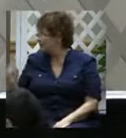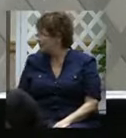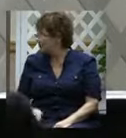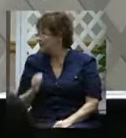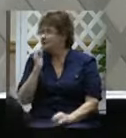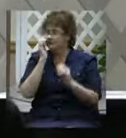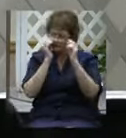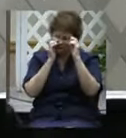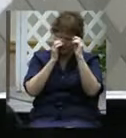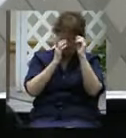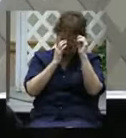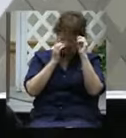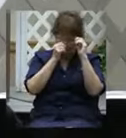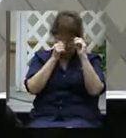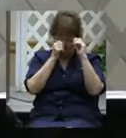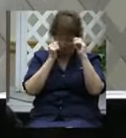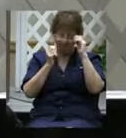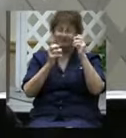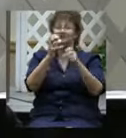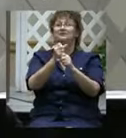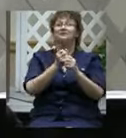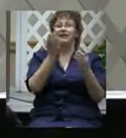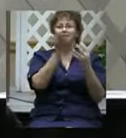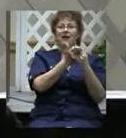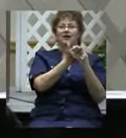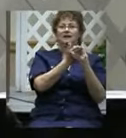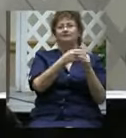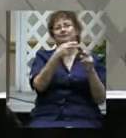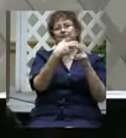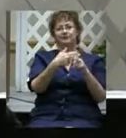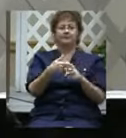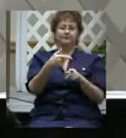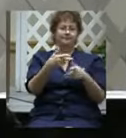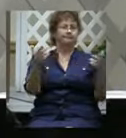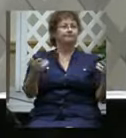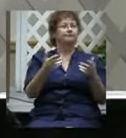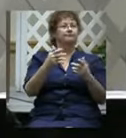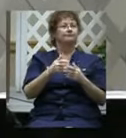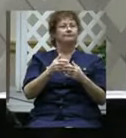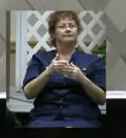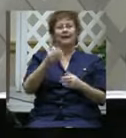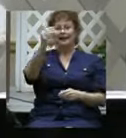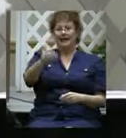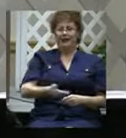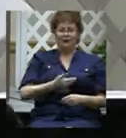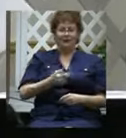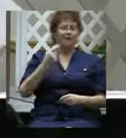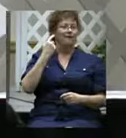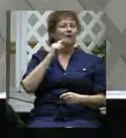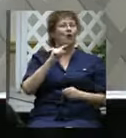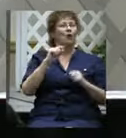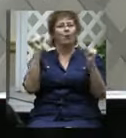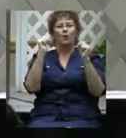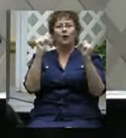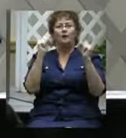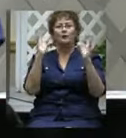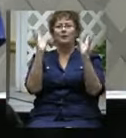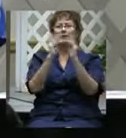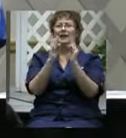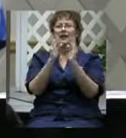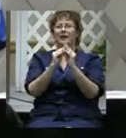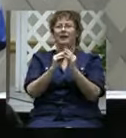want to consider. So you get a file, and let's say it's called, what did I call it? Invite for a winter meeting. So you get a file from somebody that's